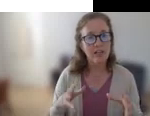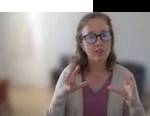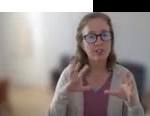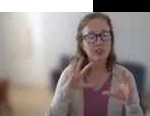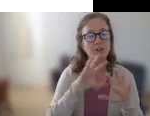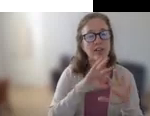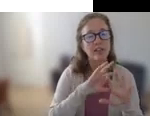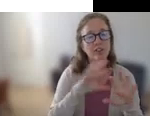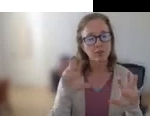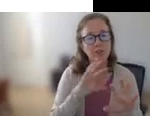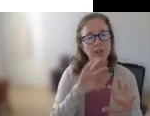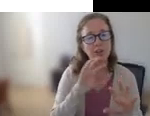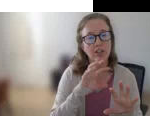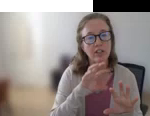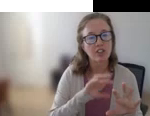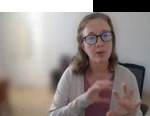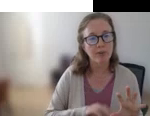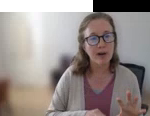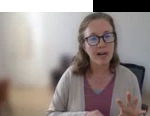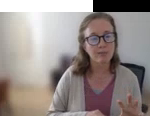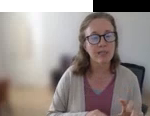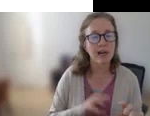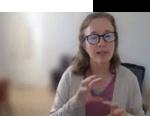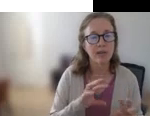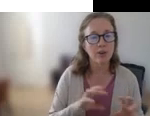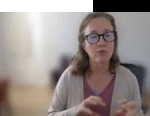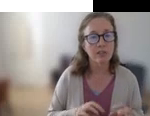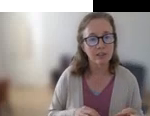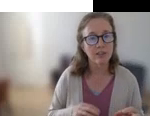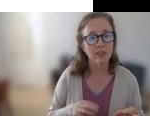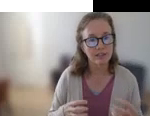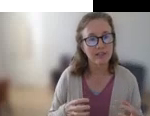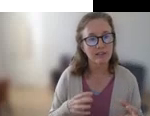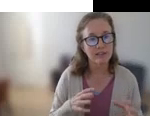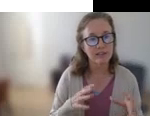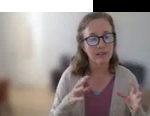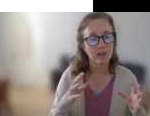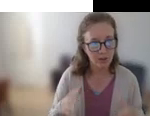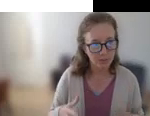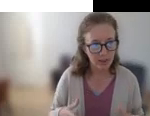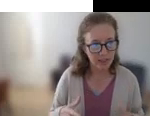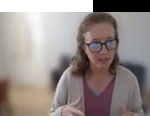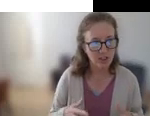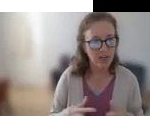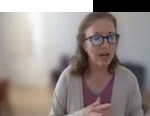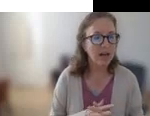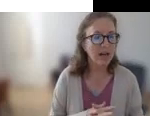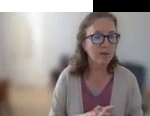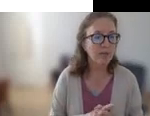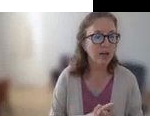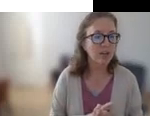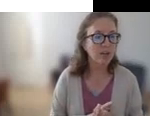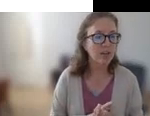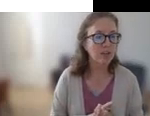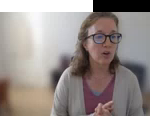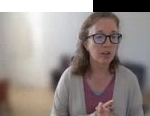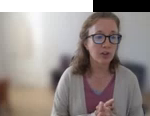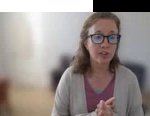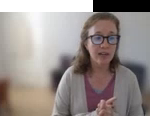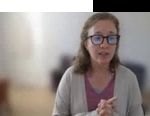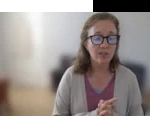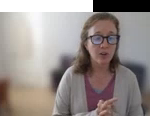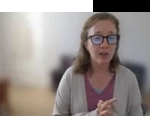structure to be sure that a screen reader can jump from item to item and read the content on the page. There's